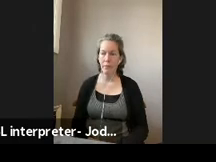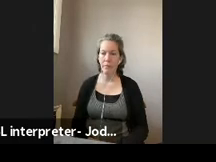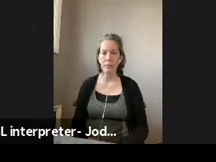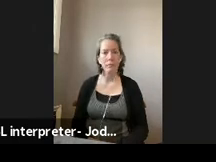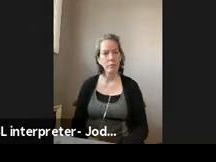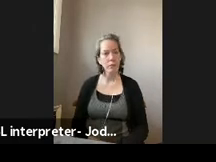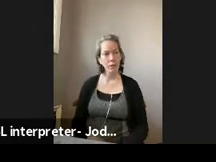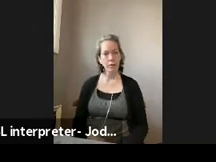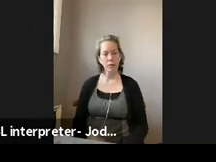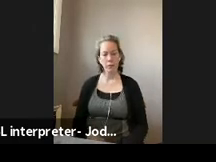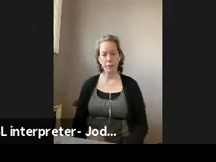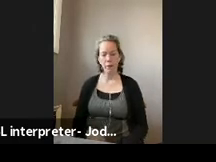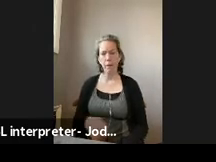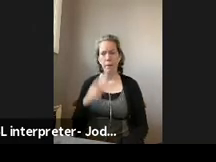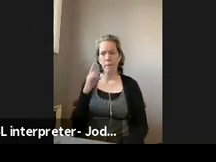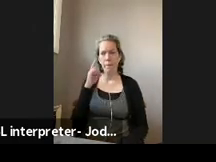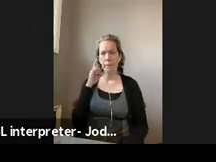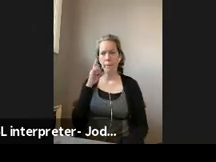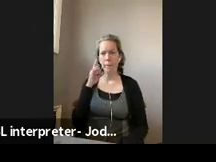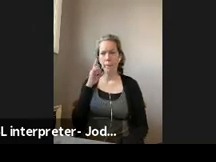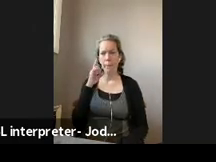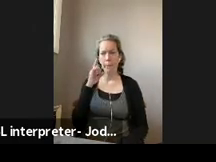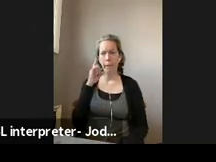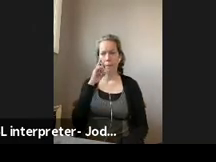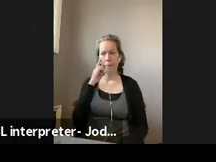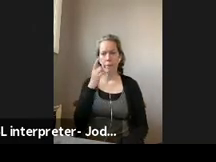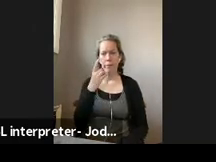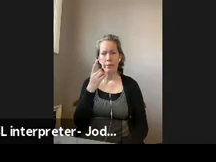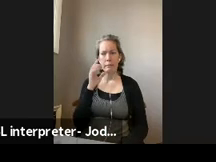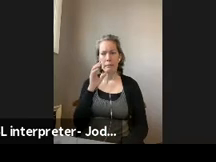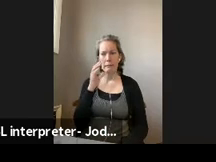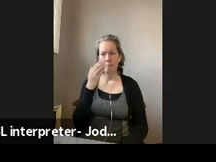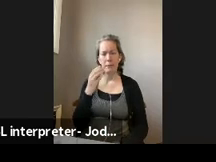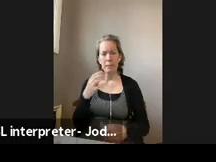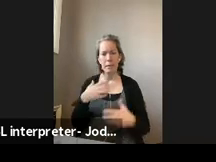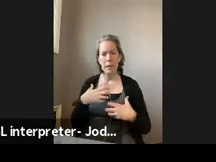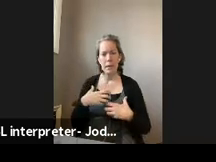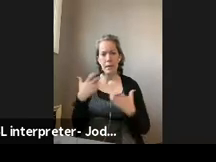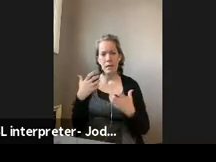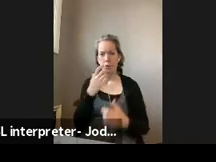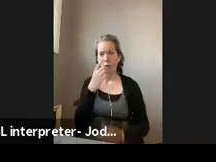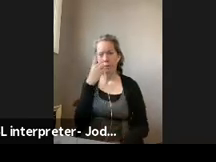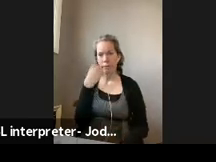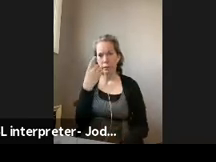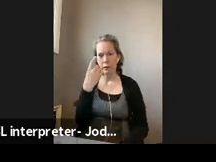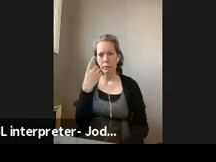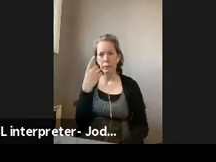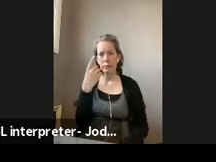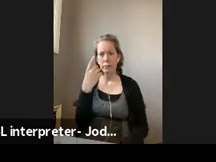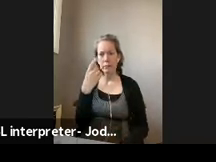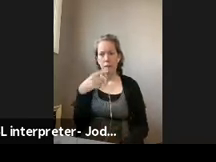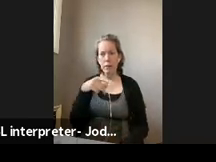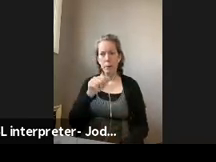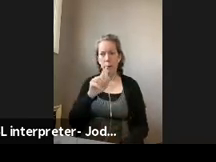Oh yeah, I think what's happening with the angry faces is I set the Padlet to remove what I thought would be